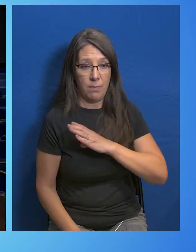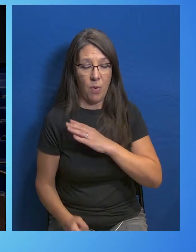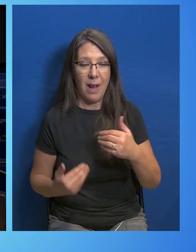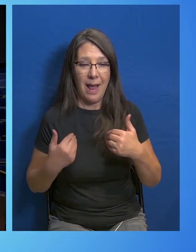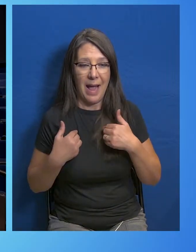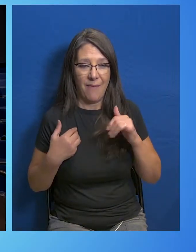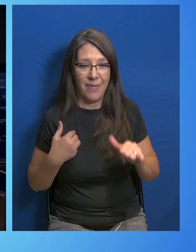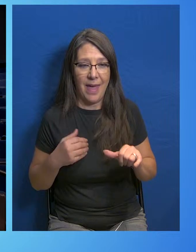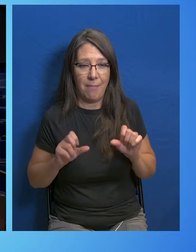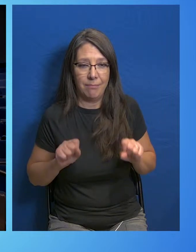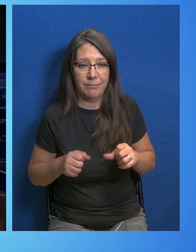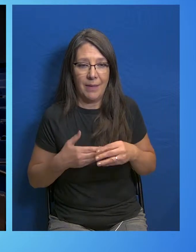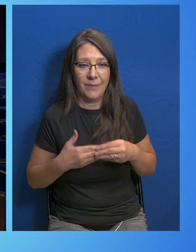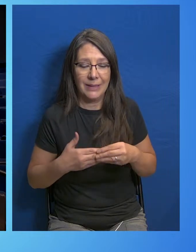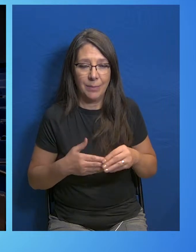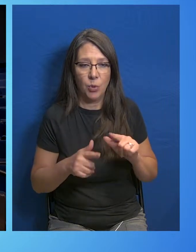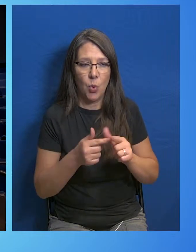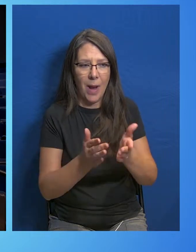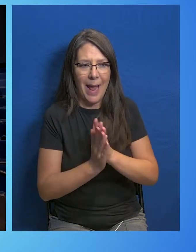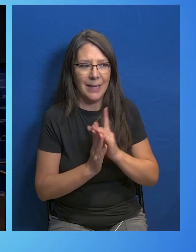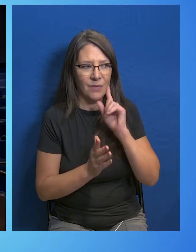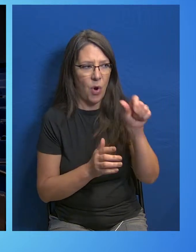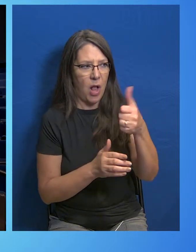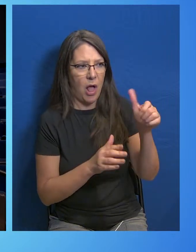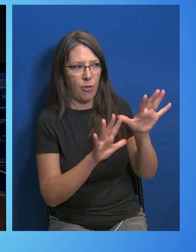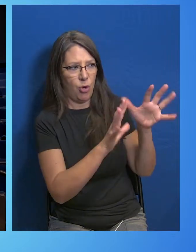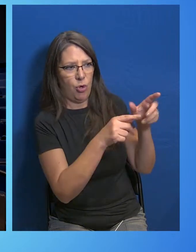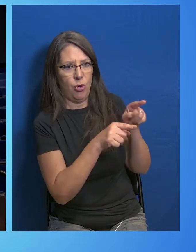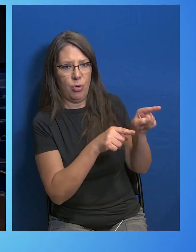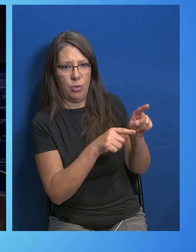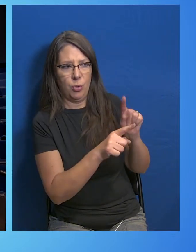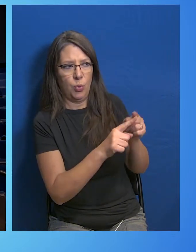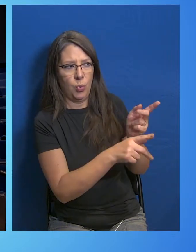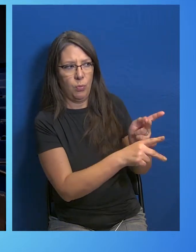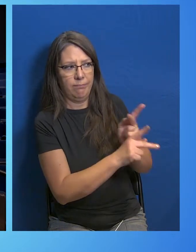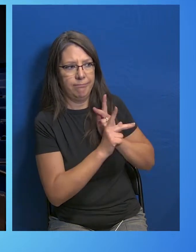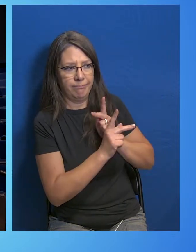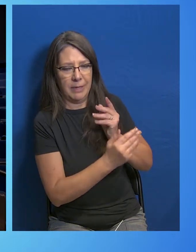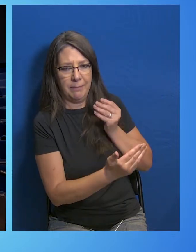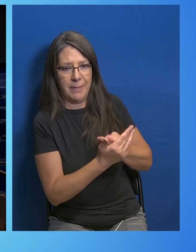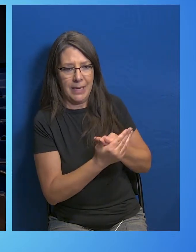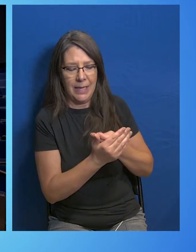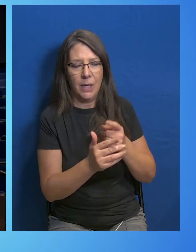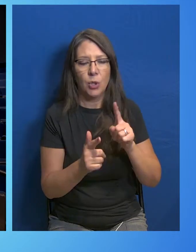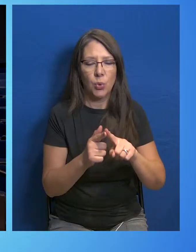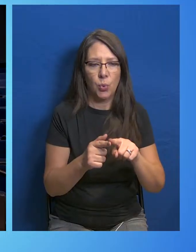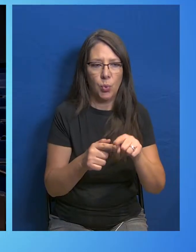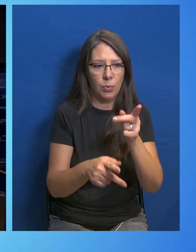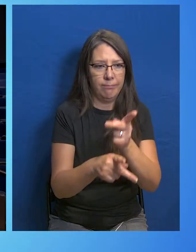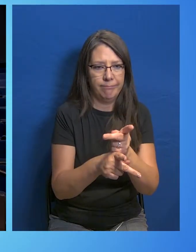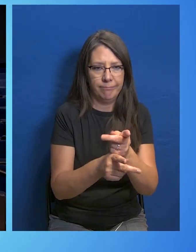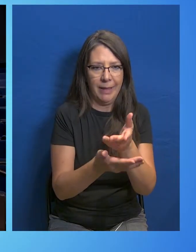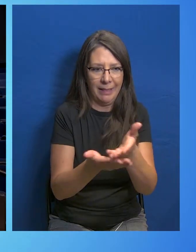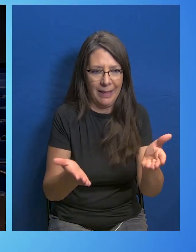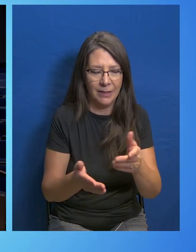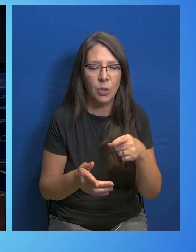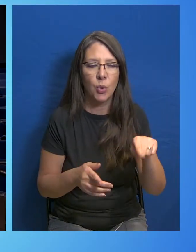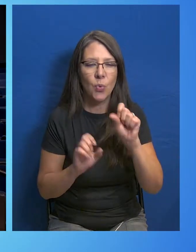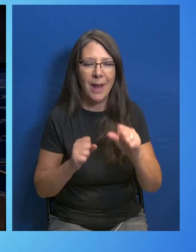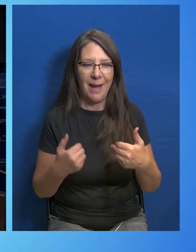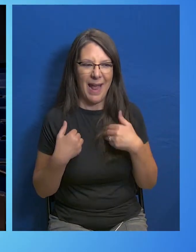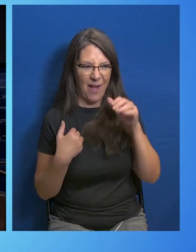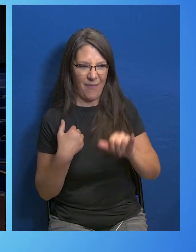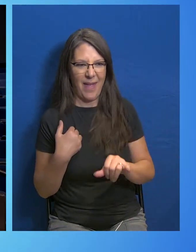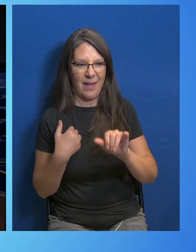acquire third-party financing, to be able to purchase, to be able to dispose, to be able to obtain lines of credit.